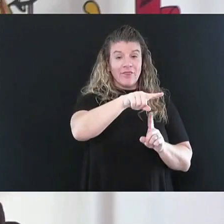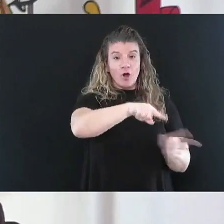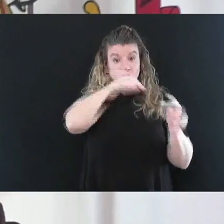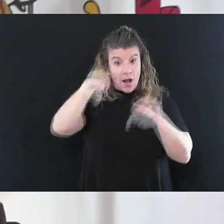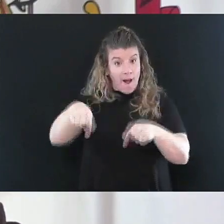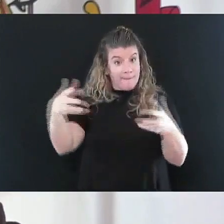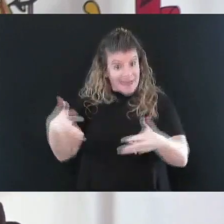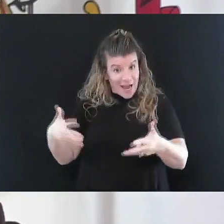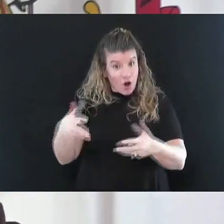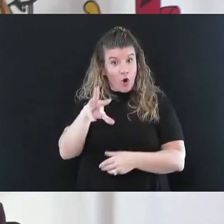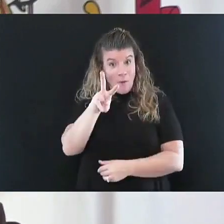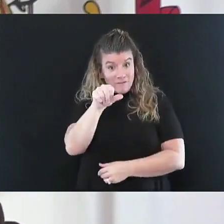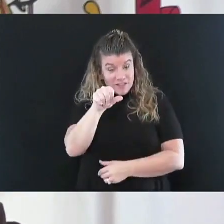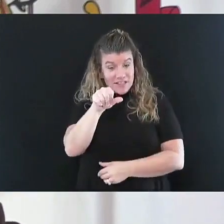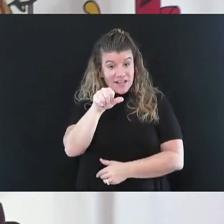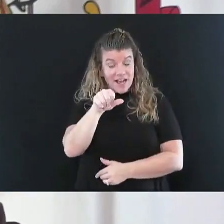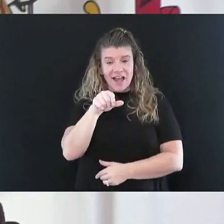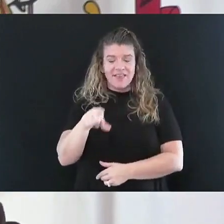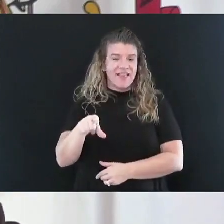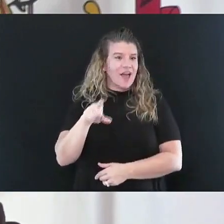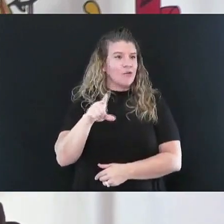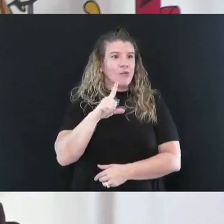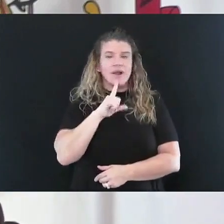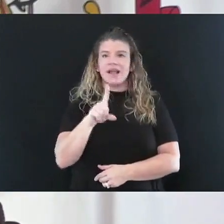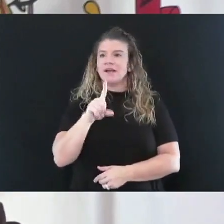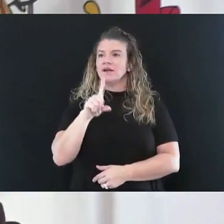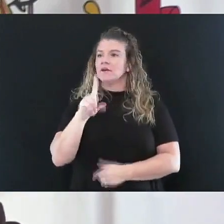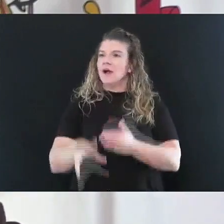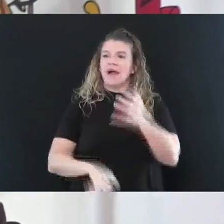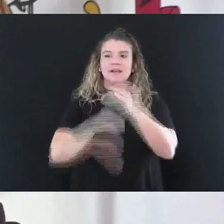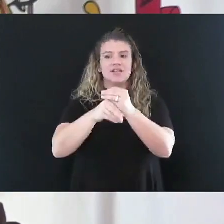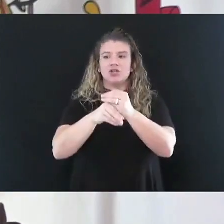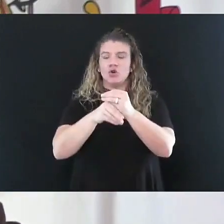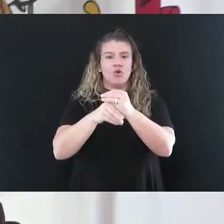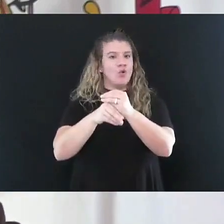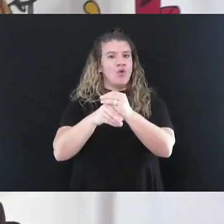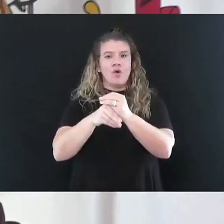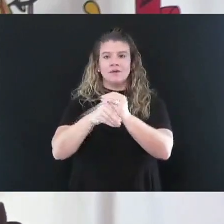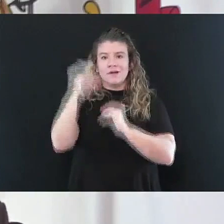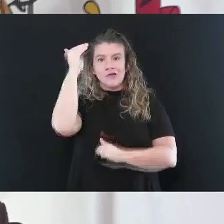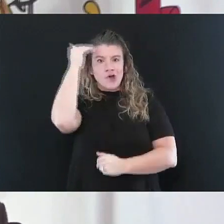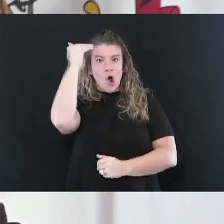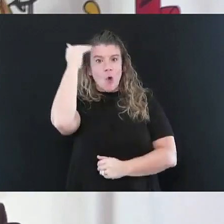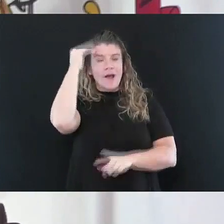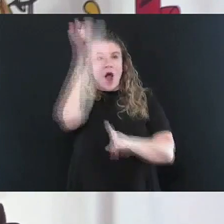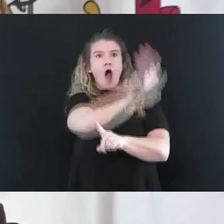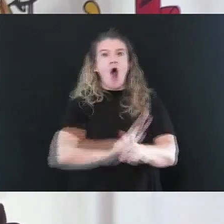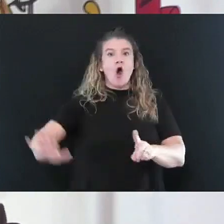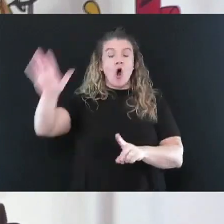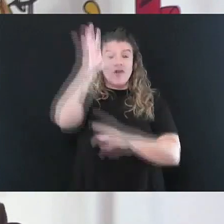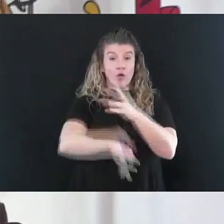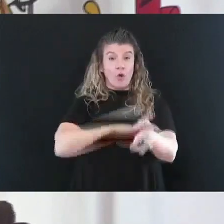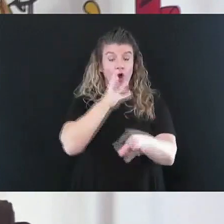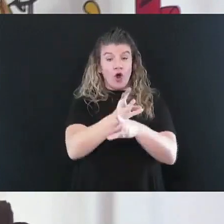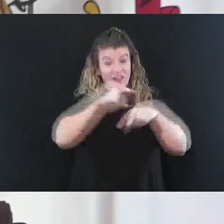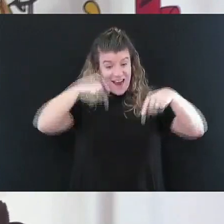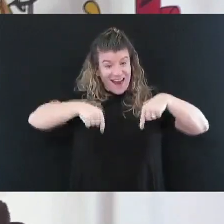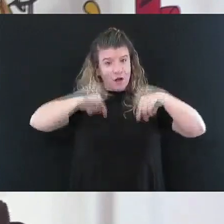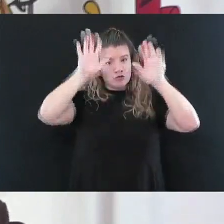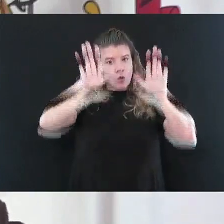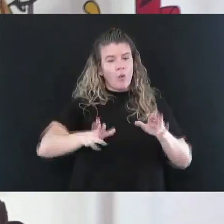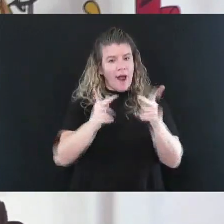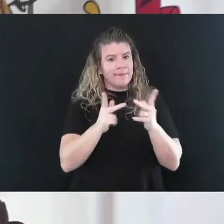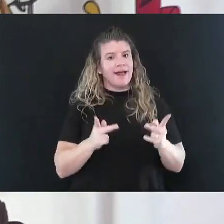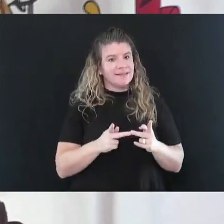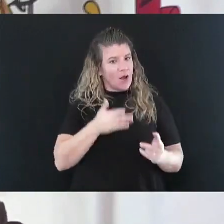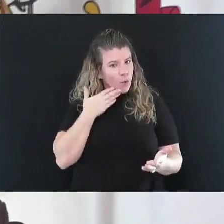West Virginia, and absolutely it is additional validation to the world just how great we are in West Virginia and how